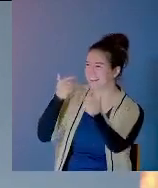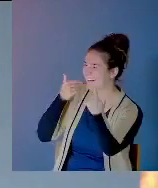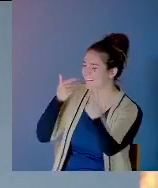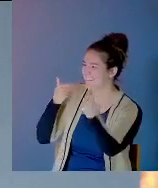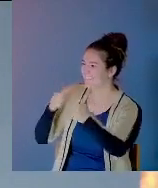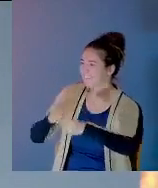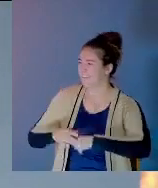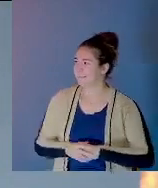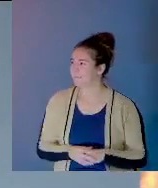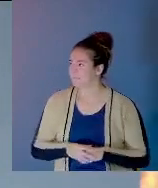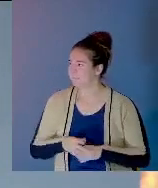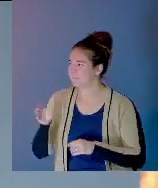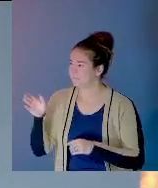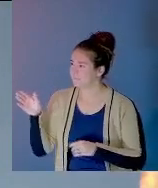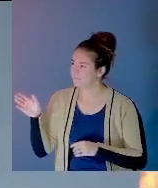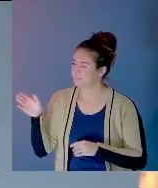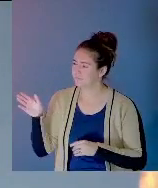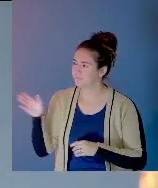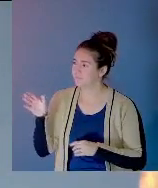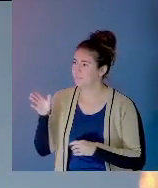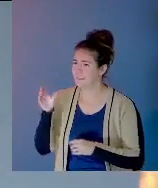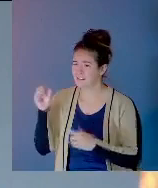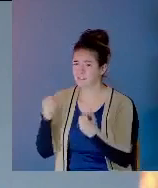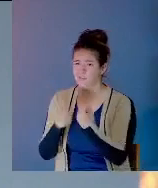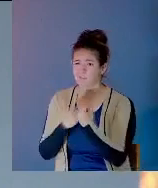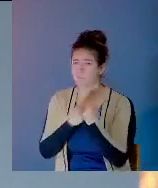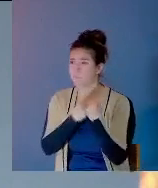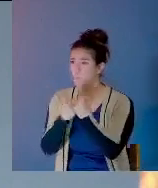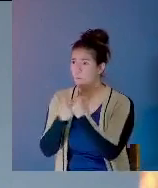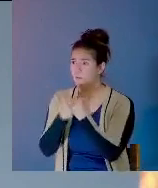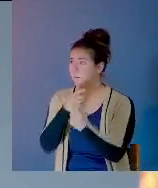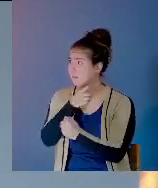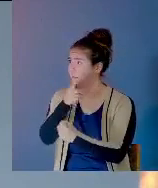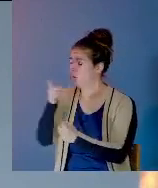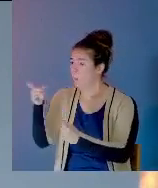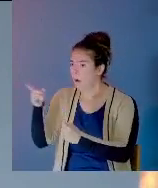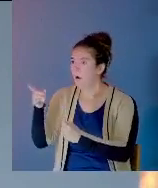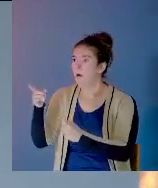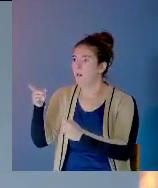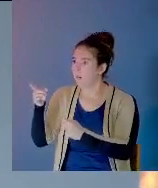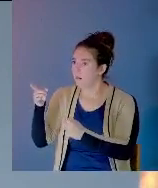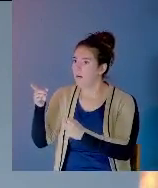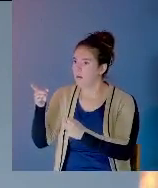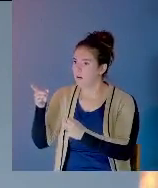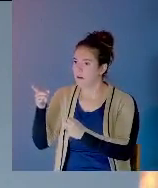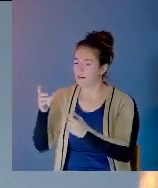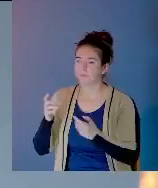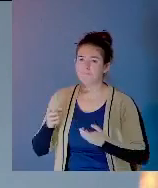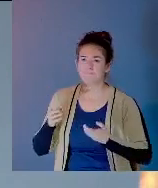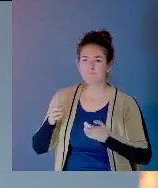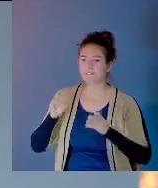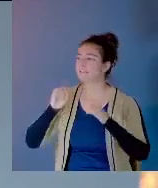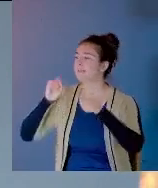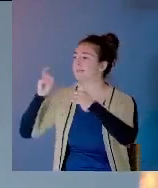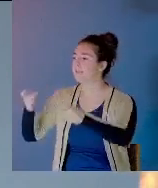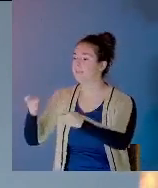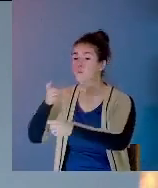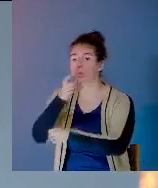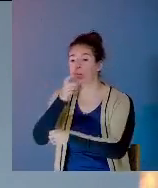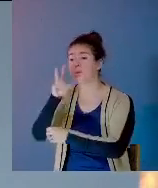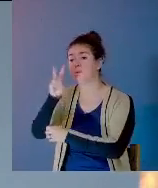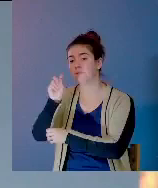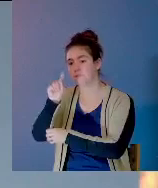And the support that they've given to the veteran community is unequal.